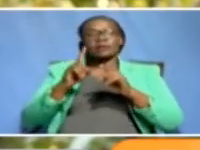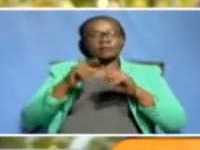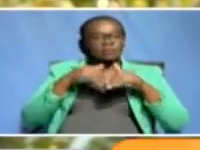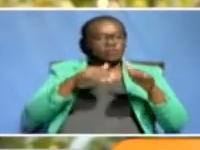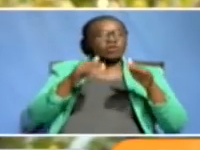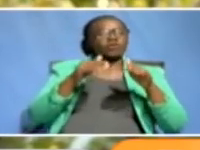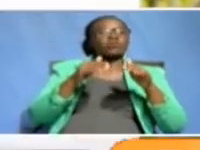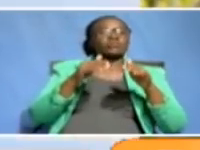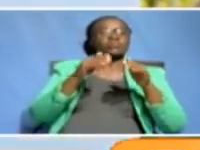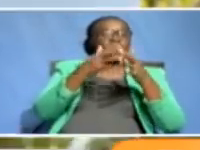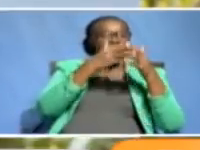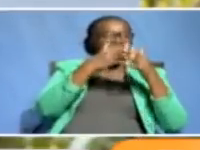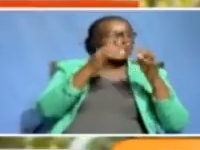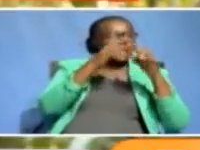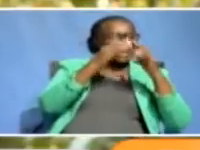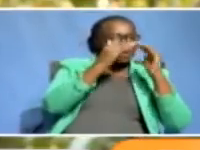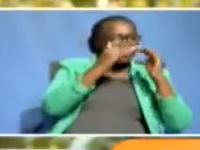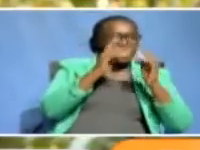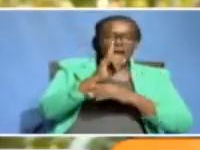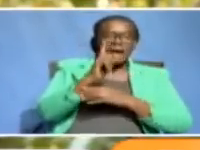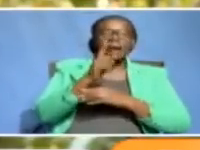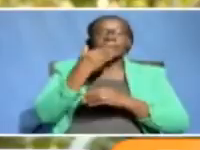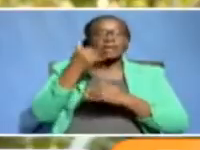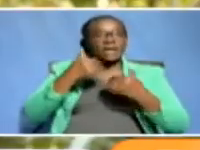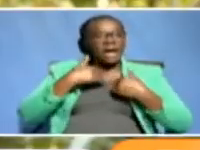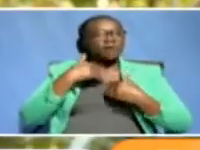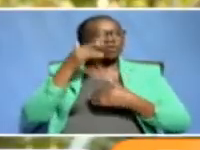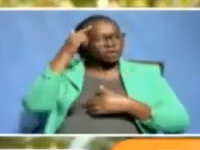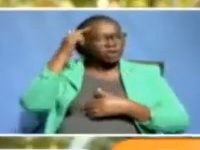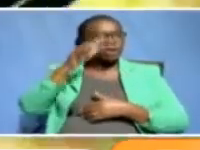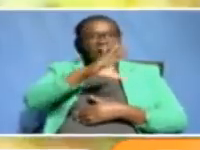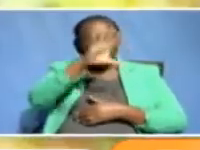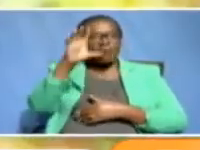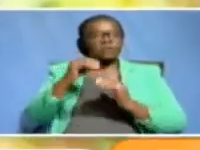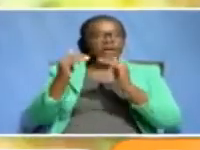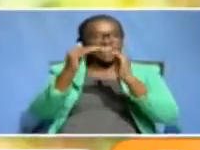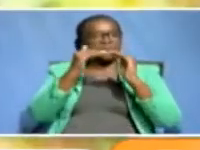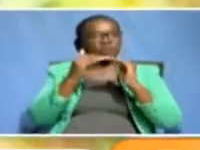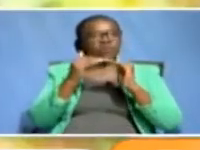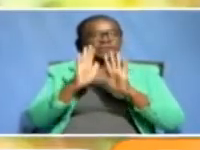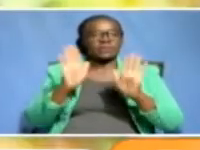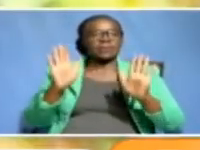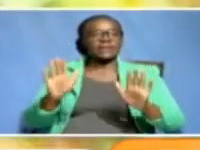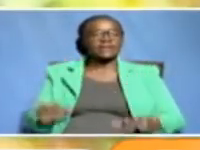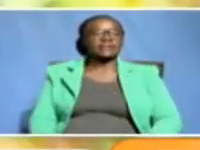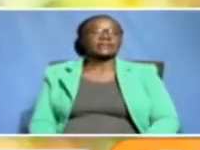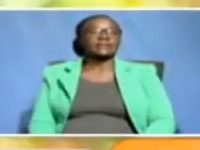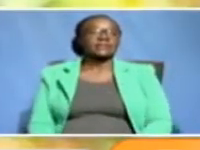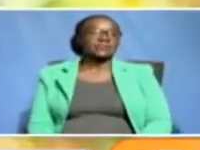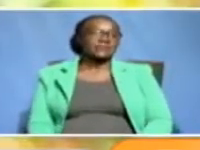ya Kiulaya. Uwe na demokrasia ya Kiafrika wenyewe. Dorcas Wangera, Citizen TV, for your story.